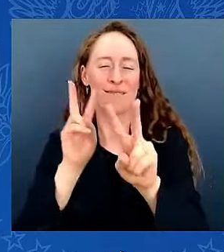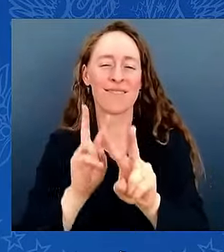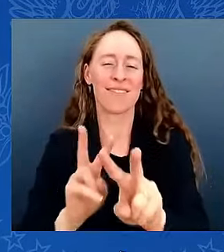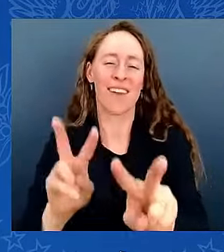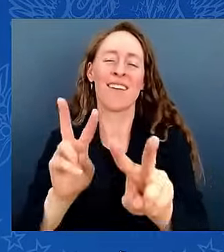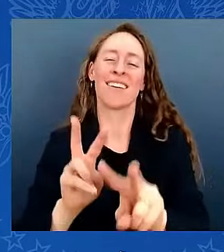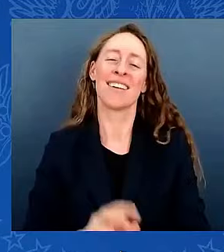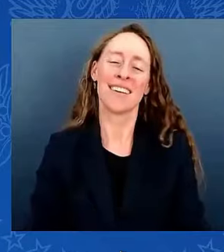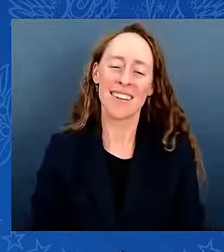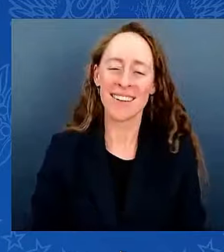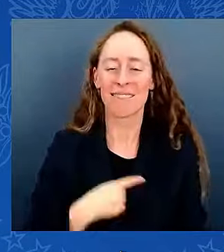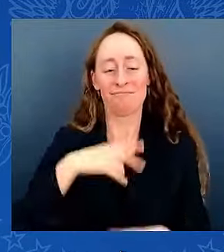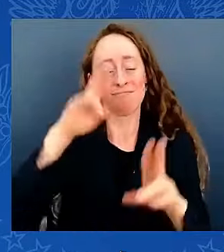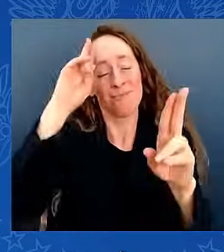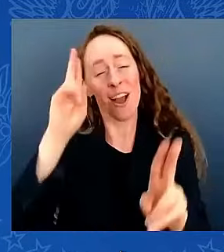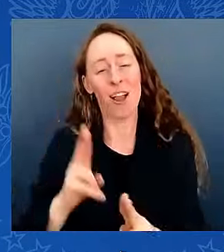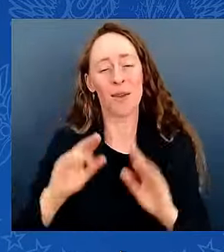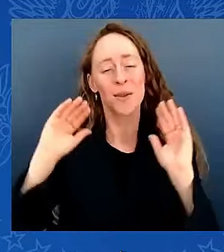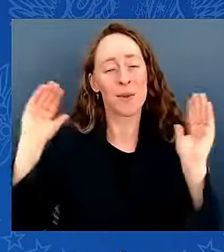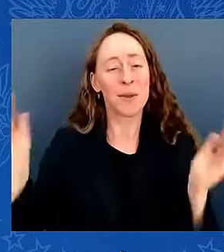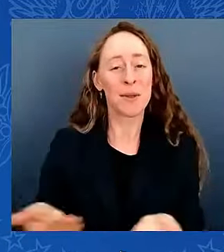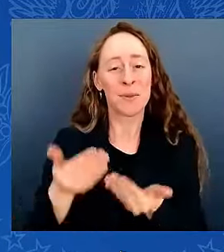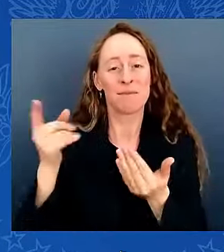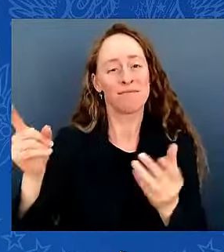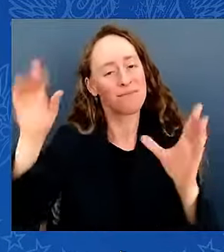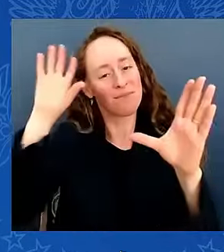States, Joseph Biden.